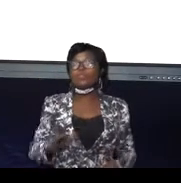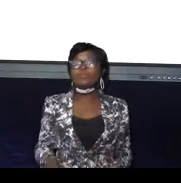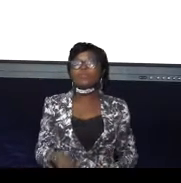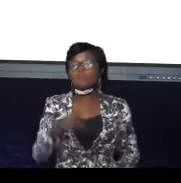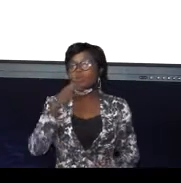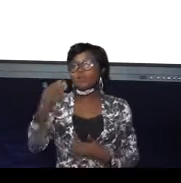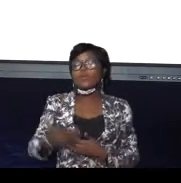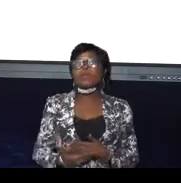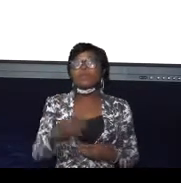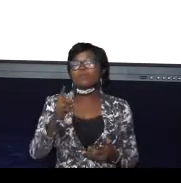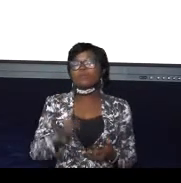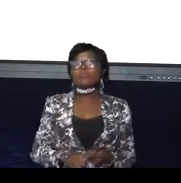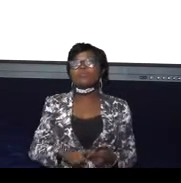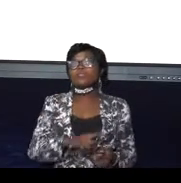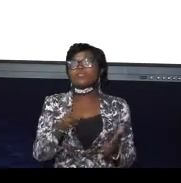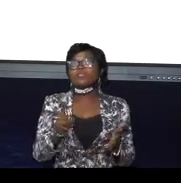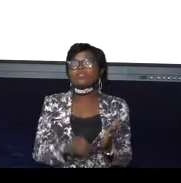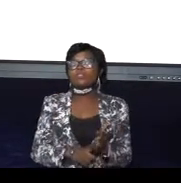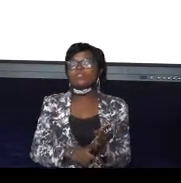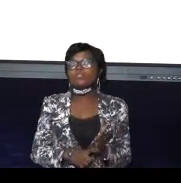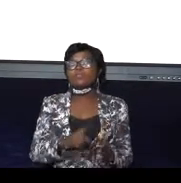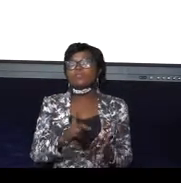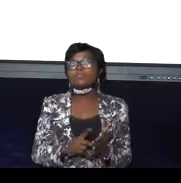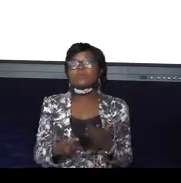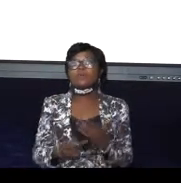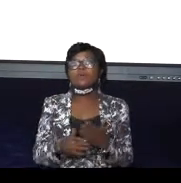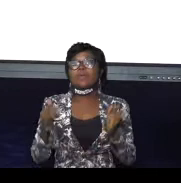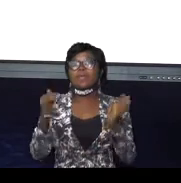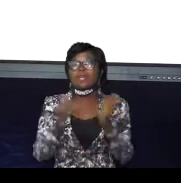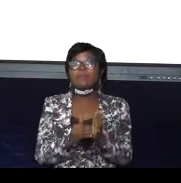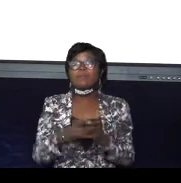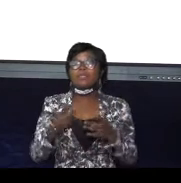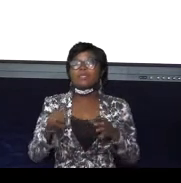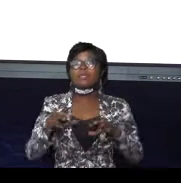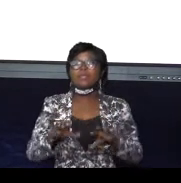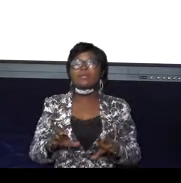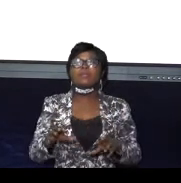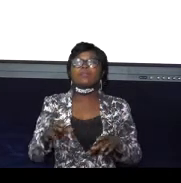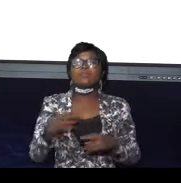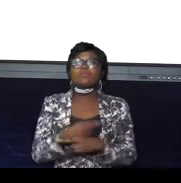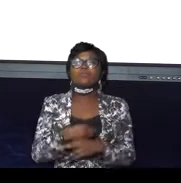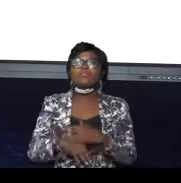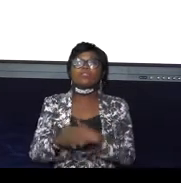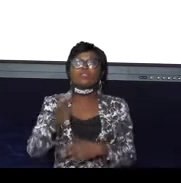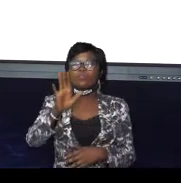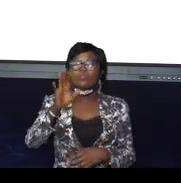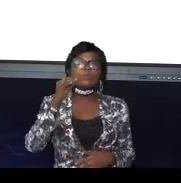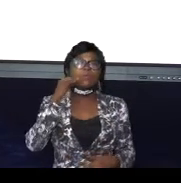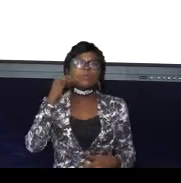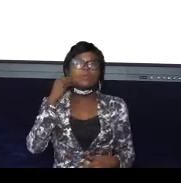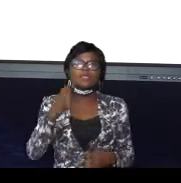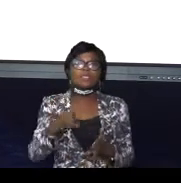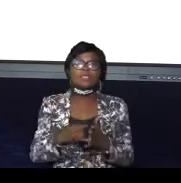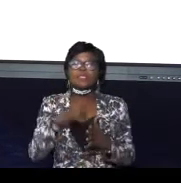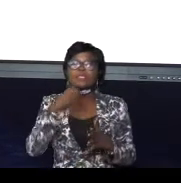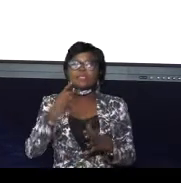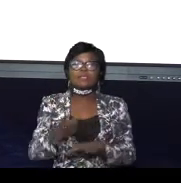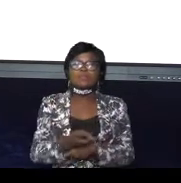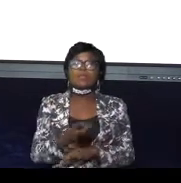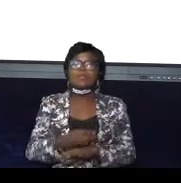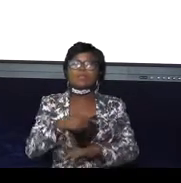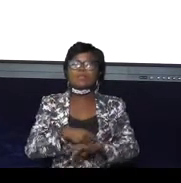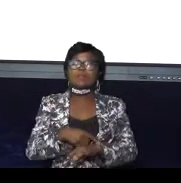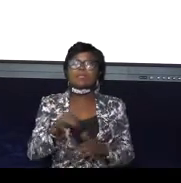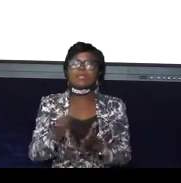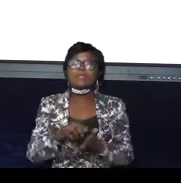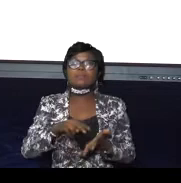Hello children, you're welcome to this segment of the program, The Classroom in Your Home. It is mathematics time, and that means it